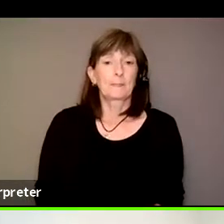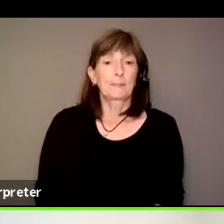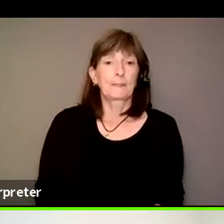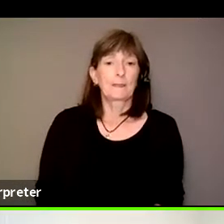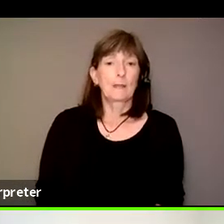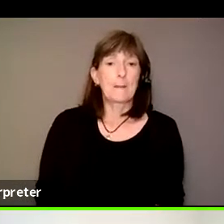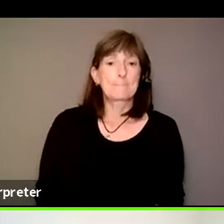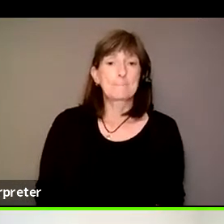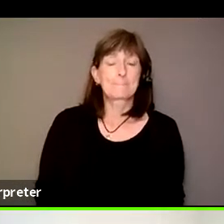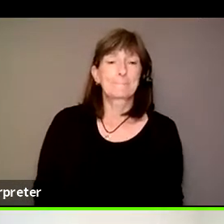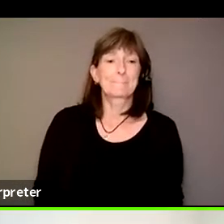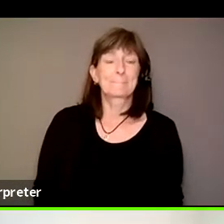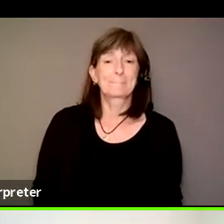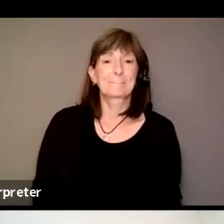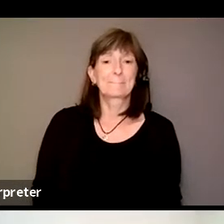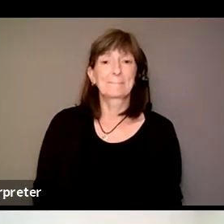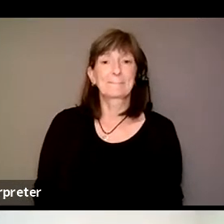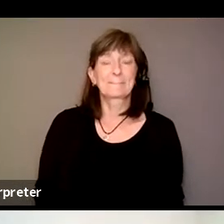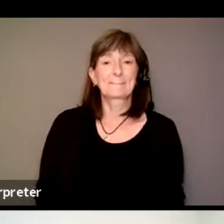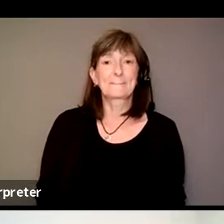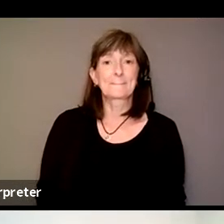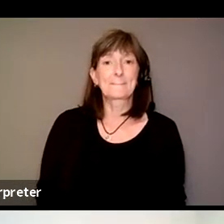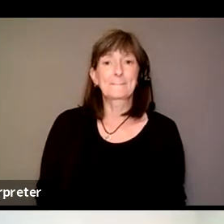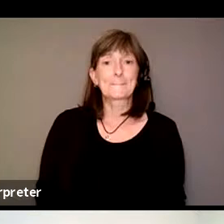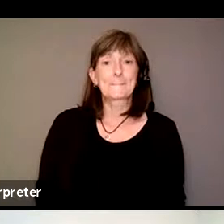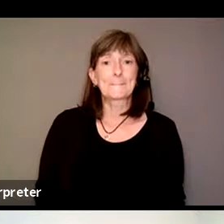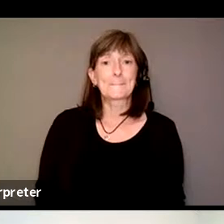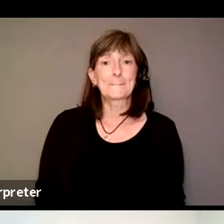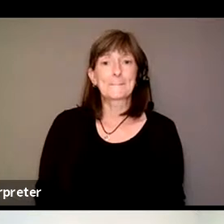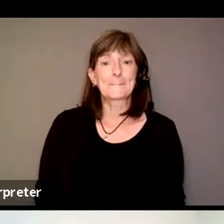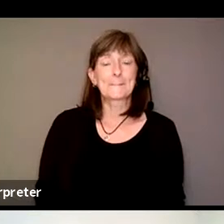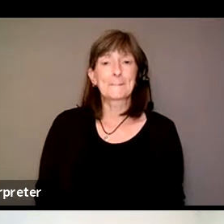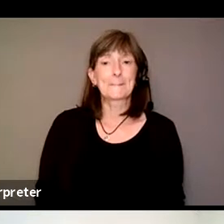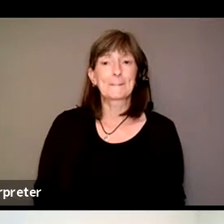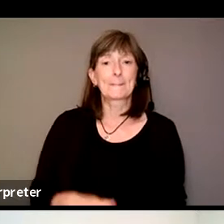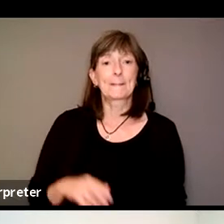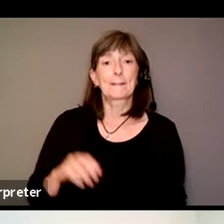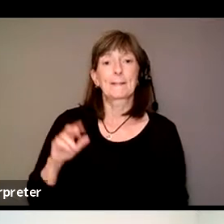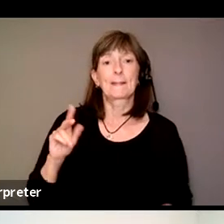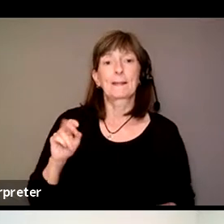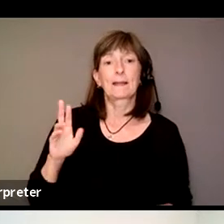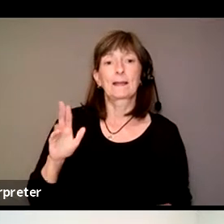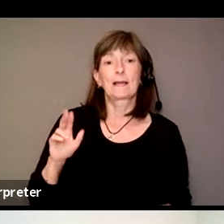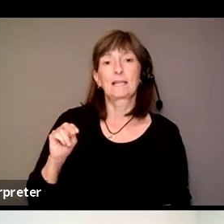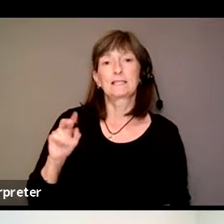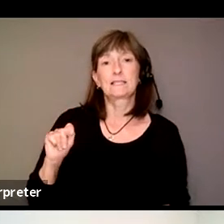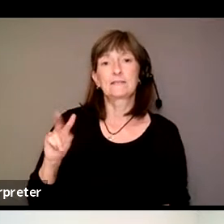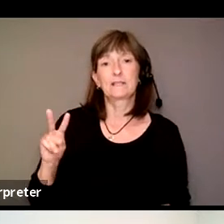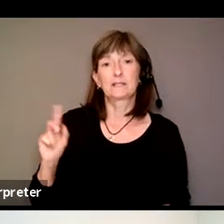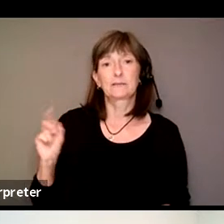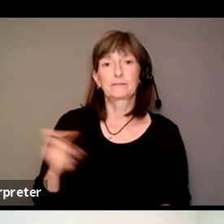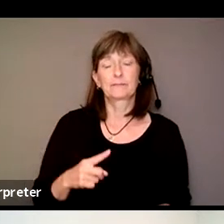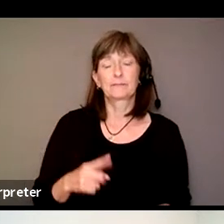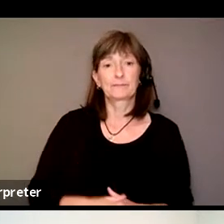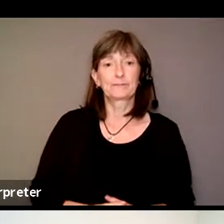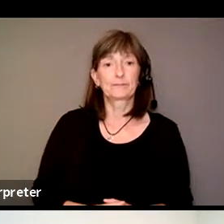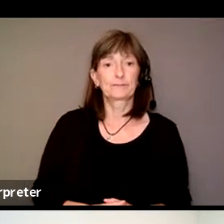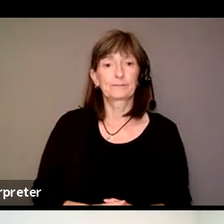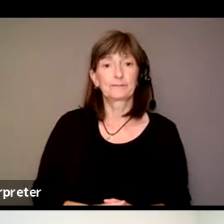Thank you. Our next question is from Kellyanne Roberts of NTV. Go ahead, Kellyanne.